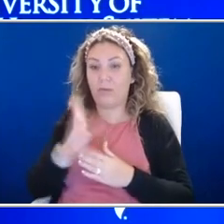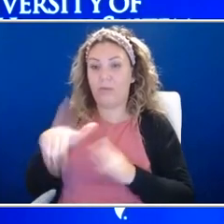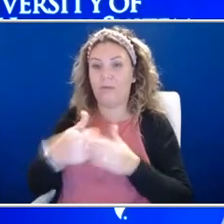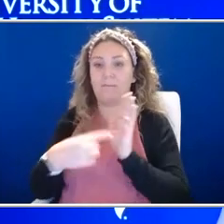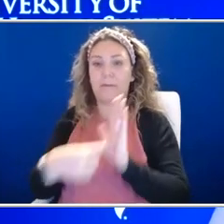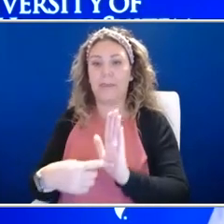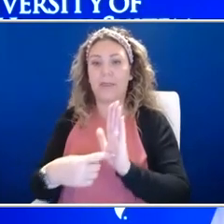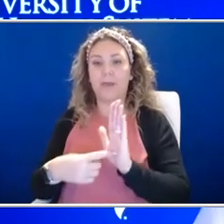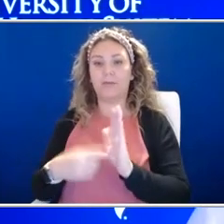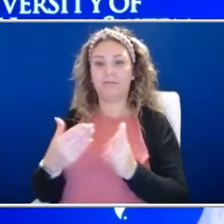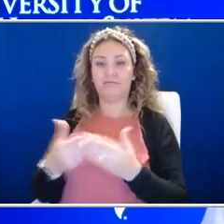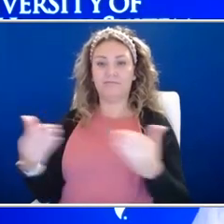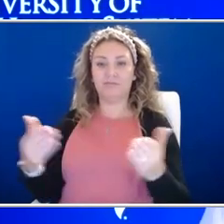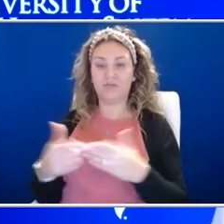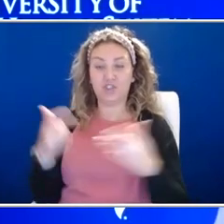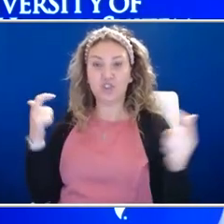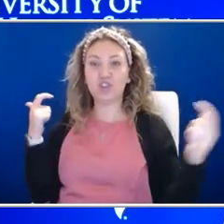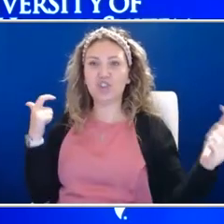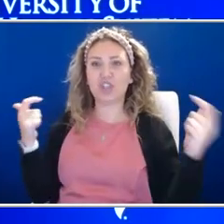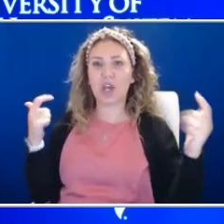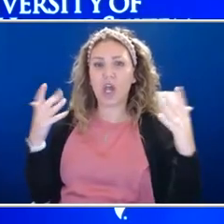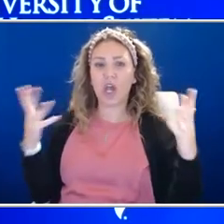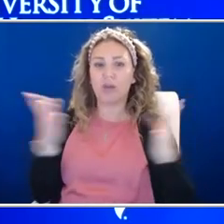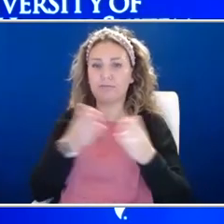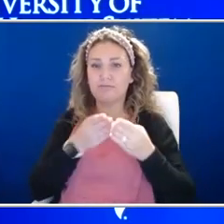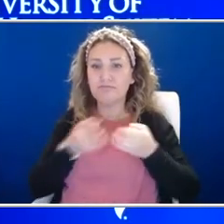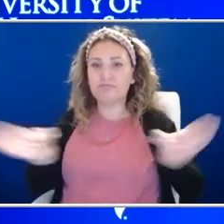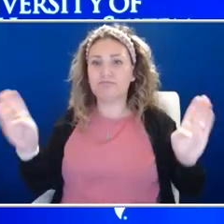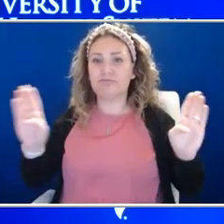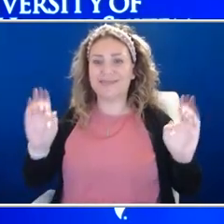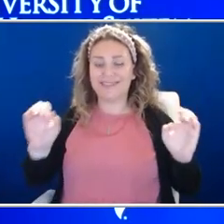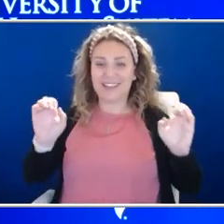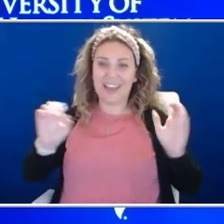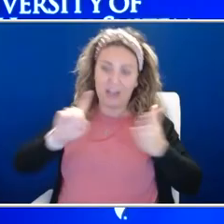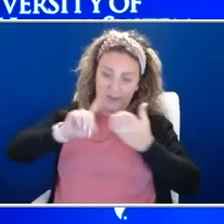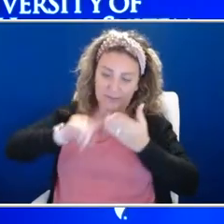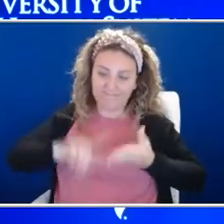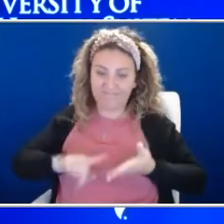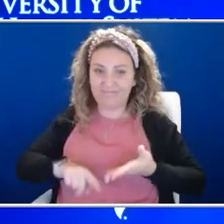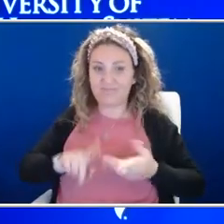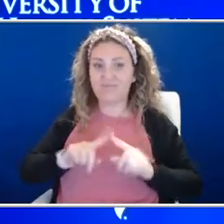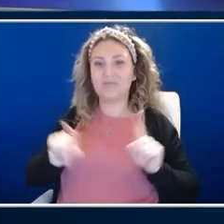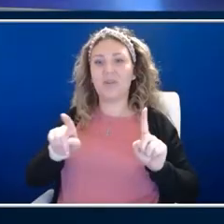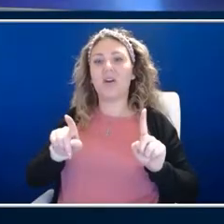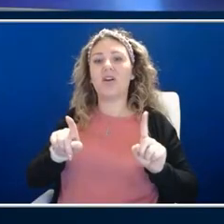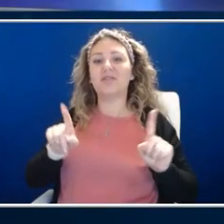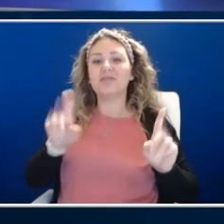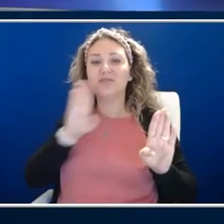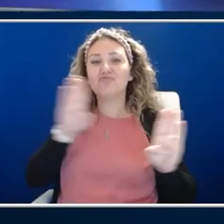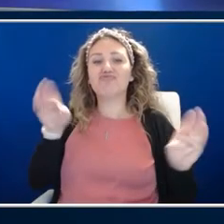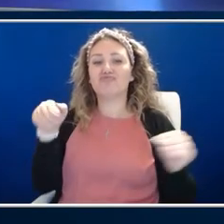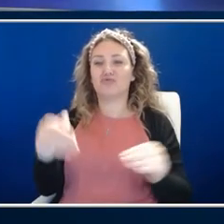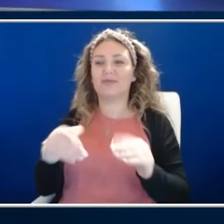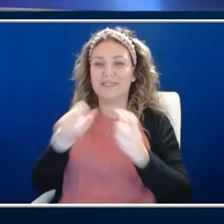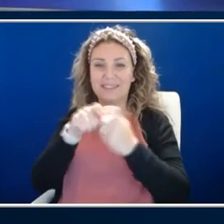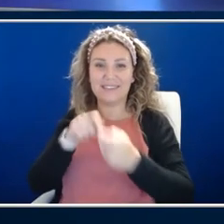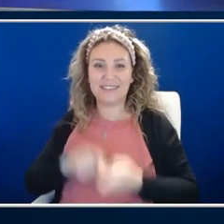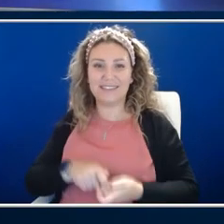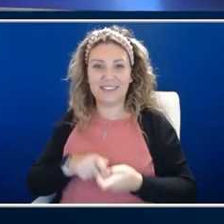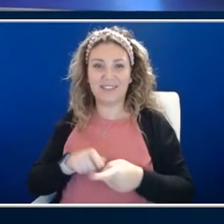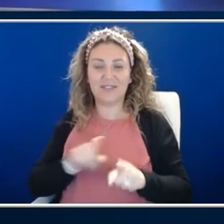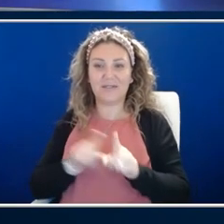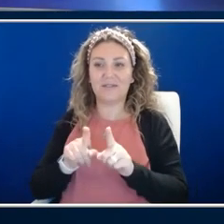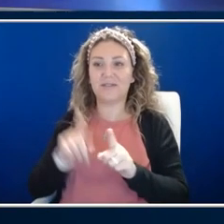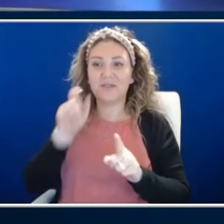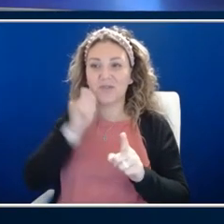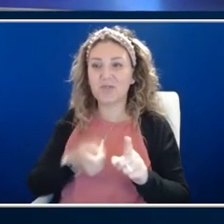things, large, broad strokes that we can look at, but certainly there's also those very intricate details for. Yeah, that is cool. I think